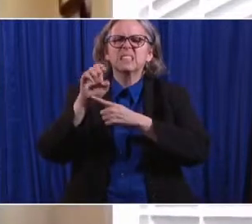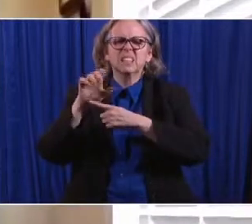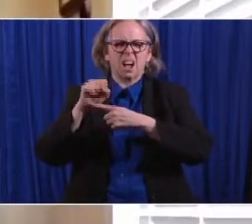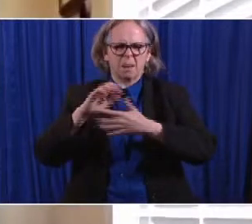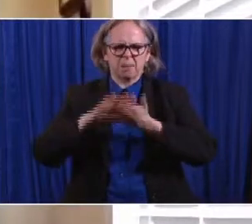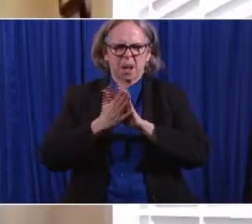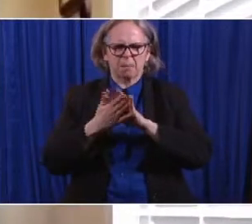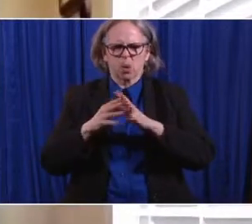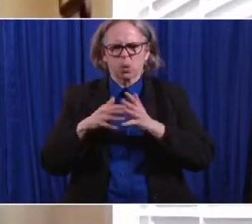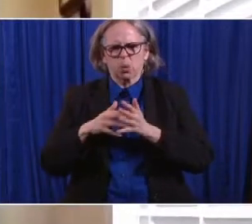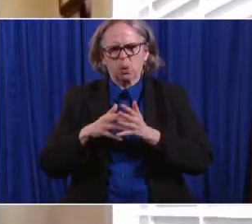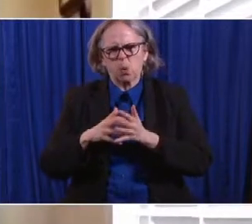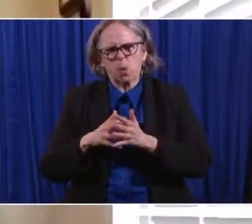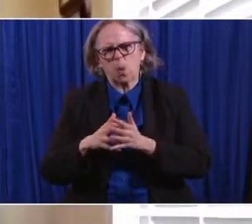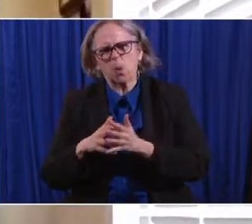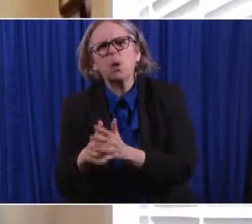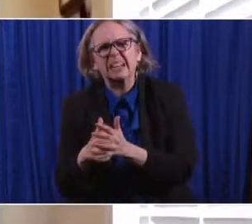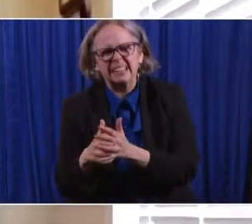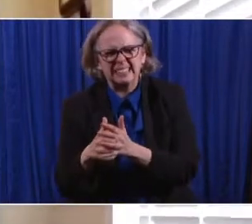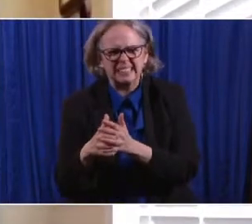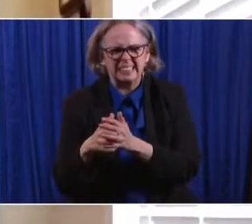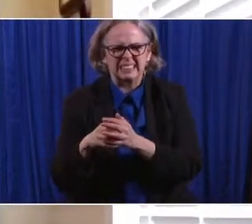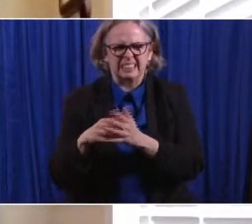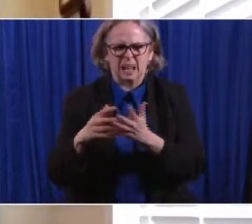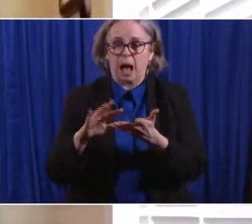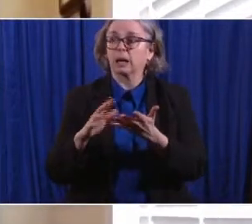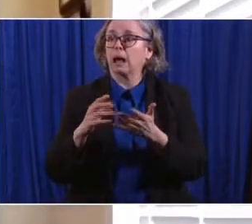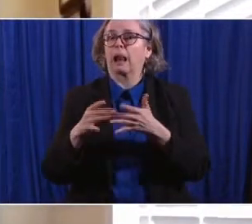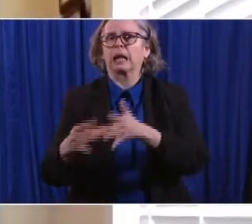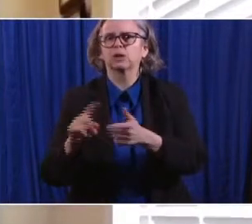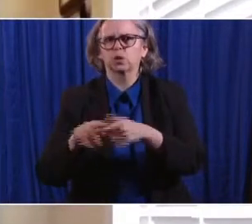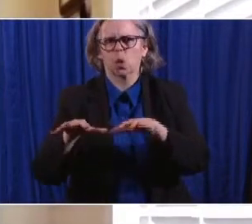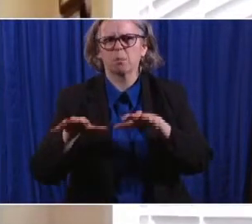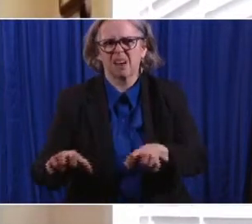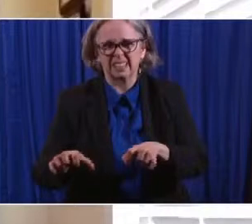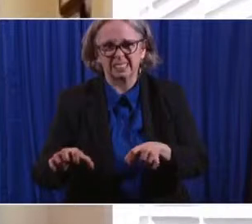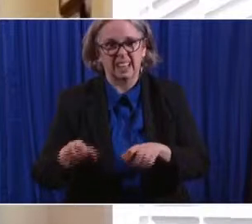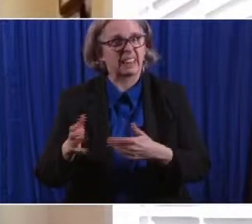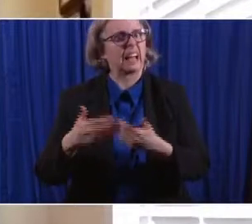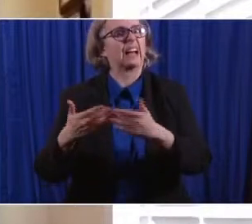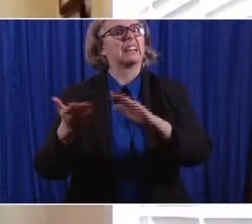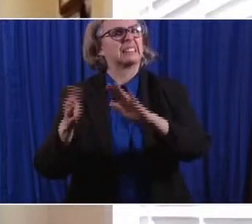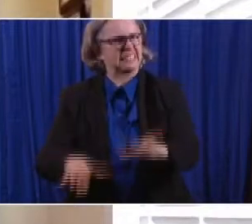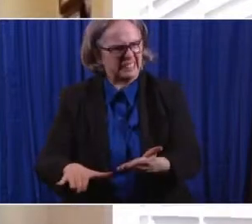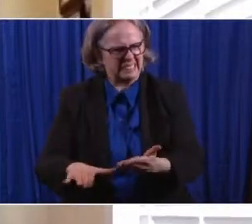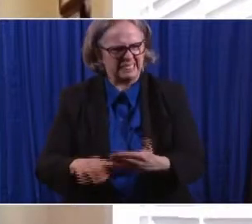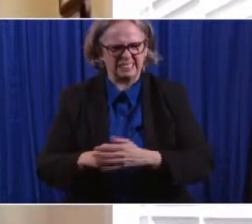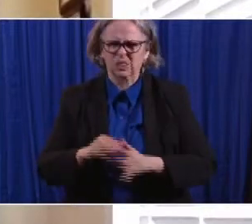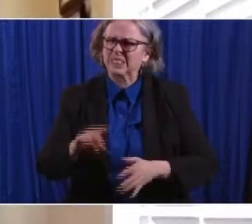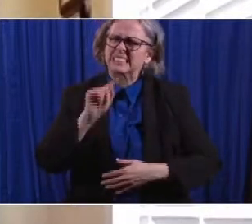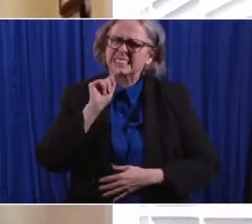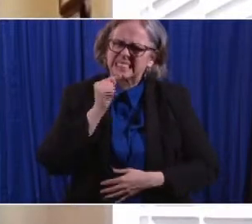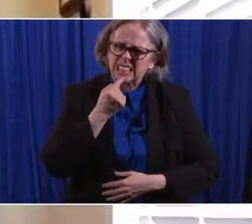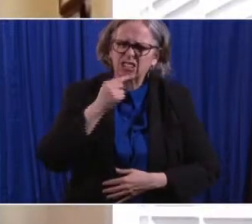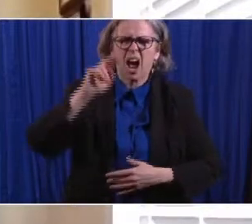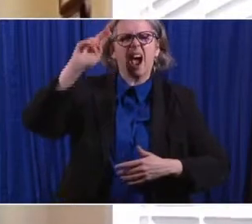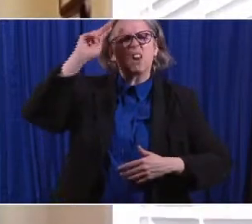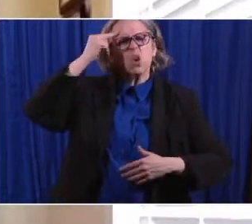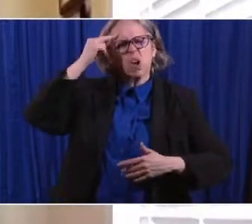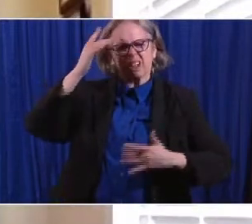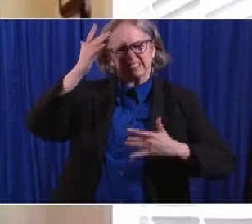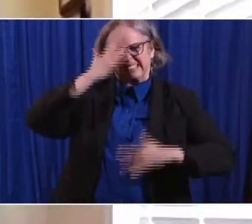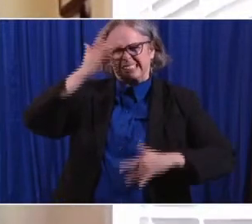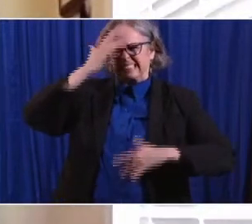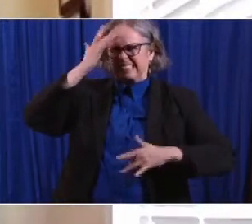leads to paralysis and early death. It's a very serious condition of the neurologic system. And